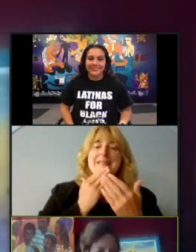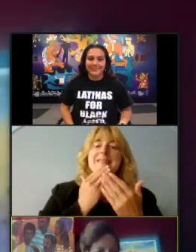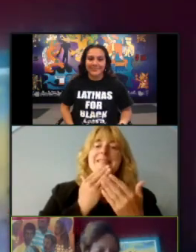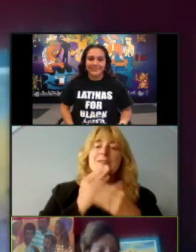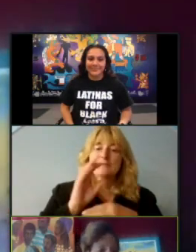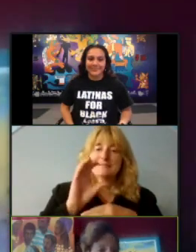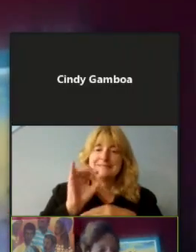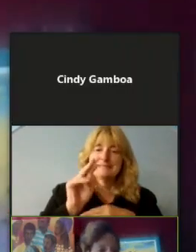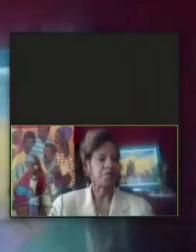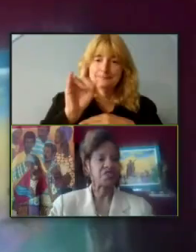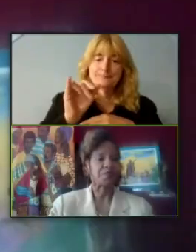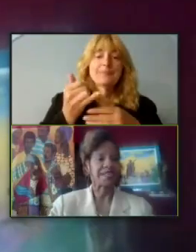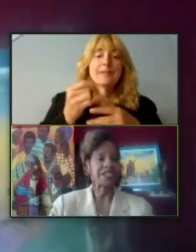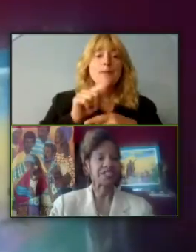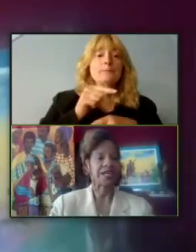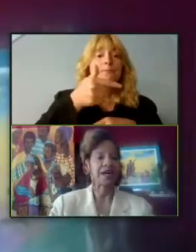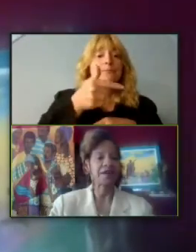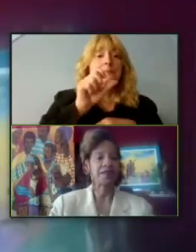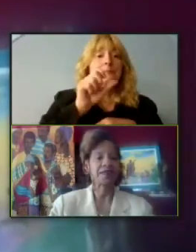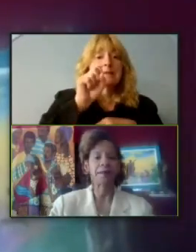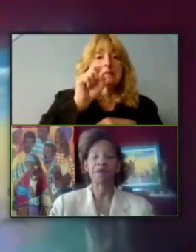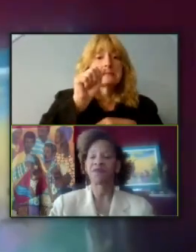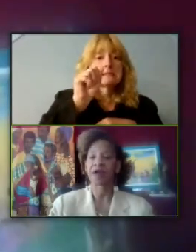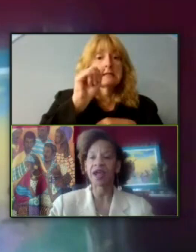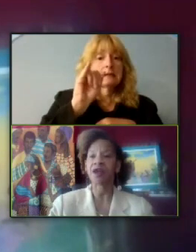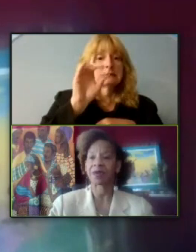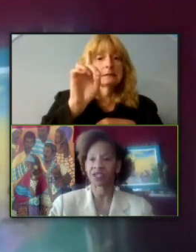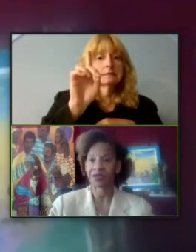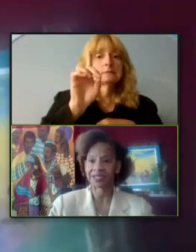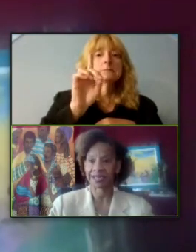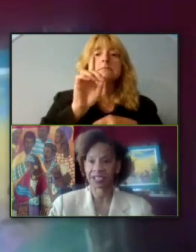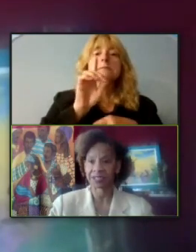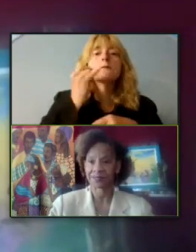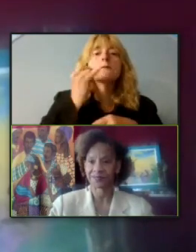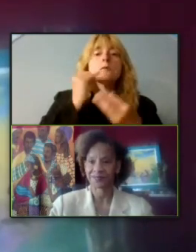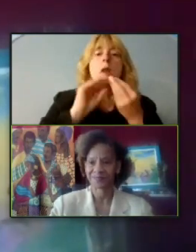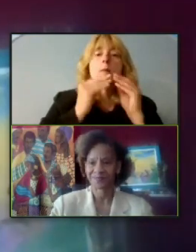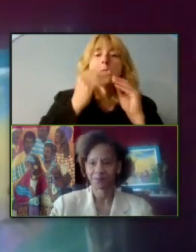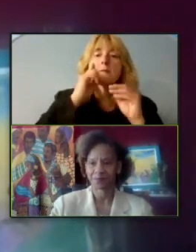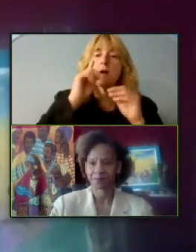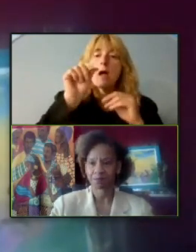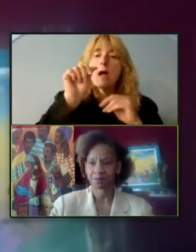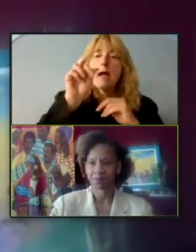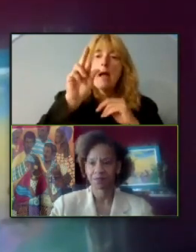Cindy. Saeed, would you please share the number for Arabic translation?